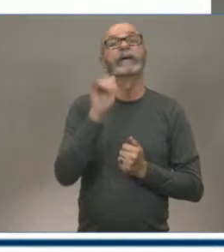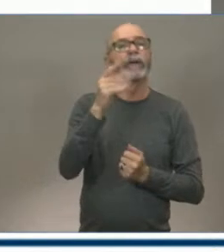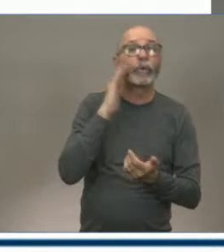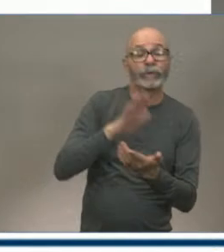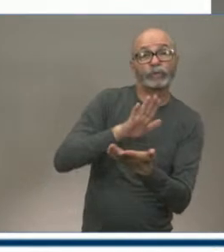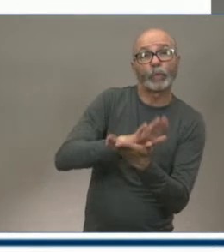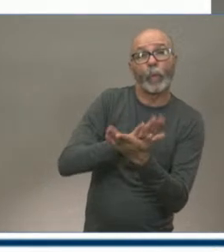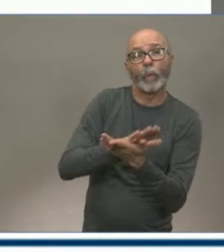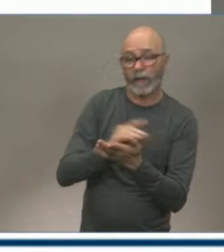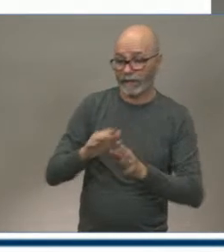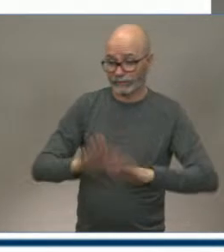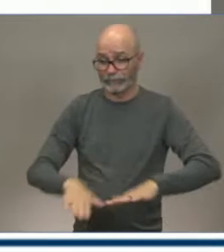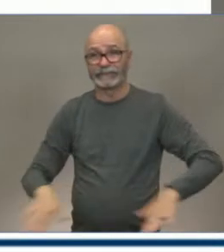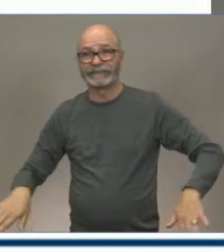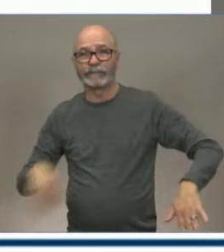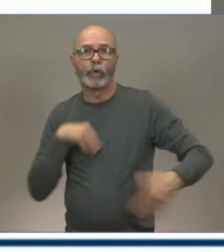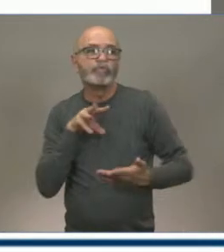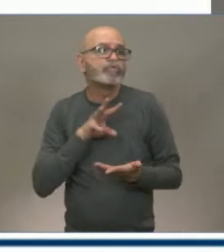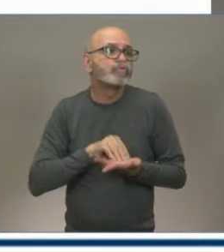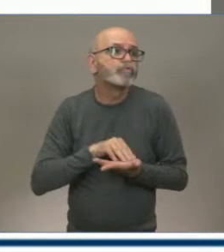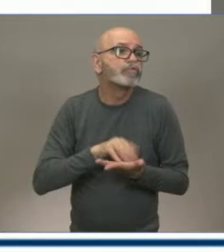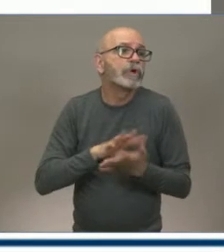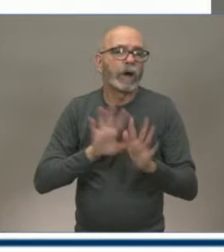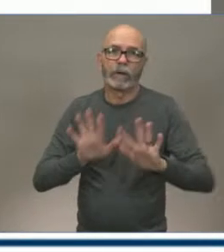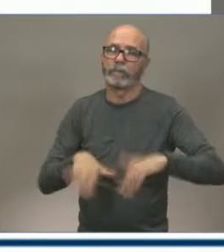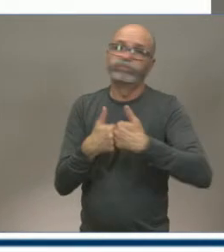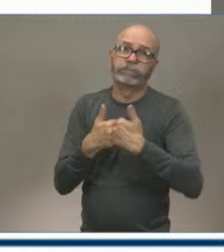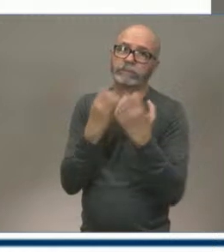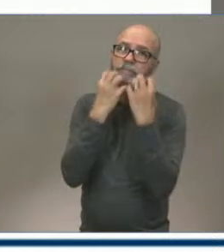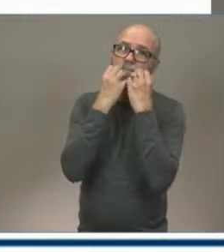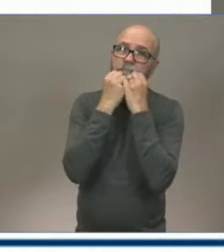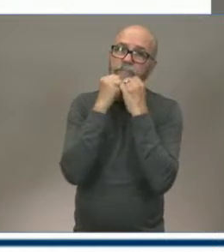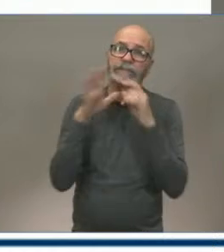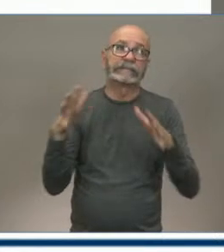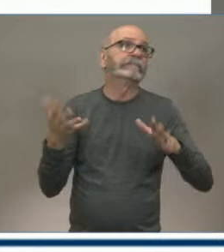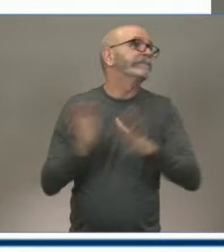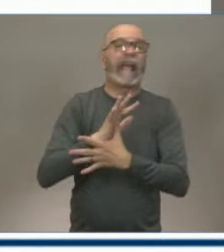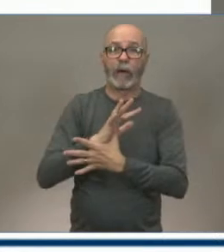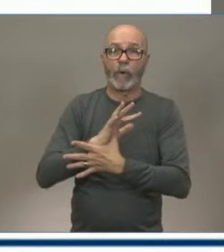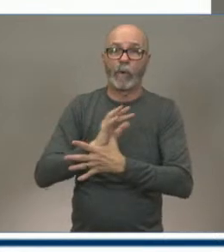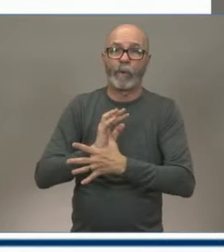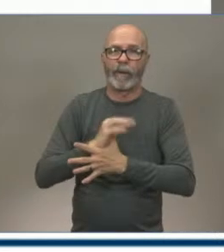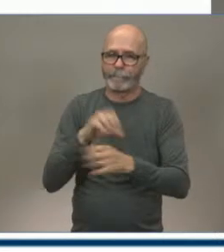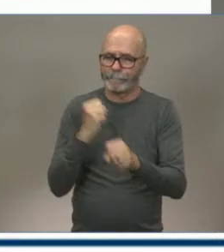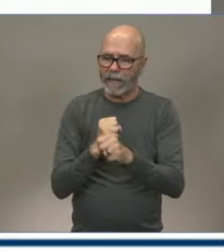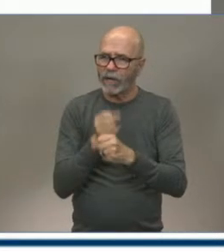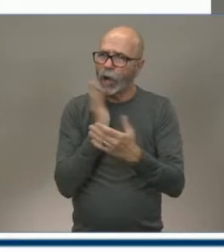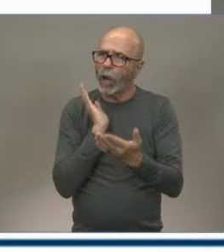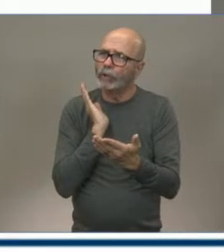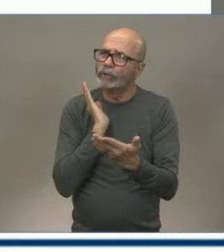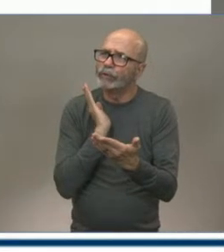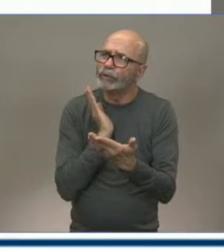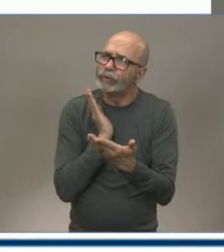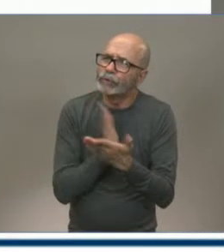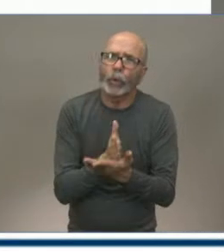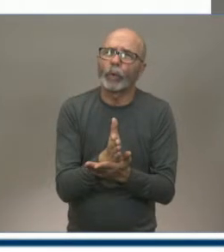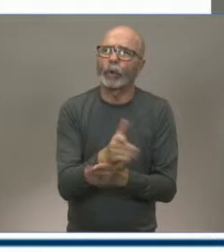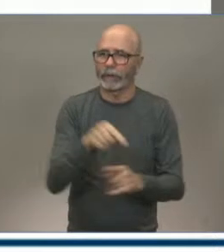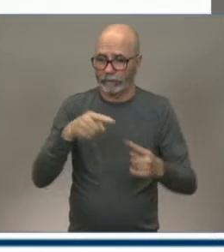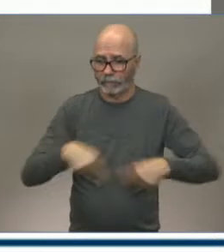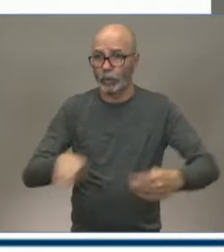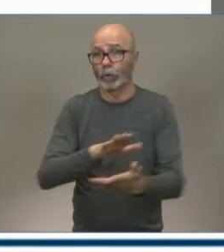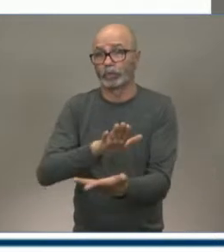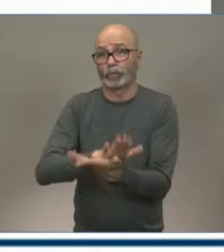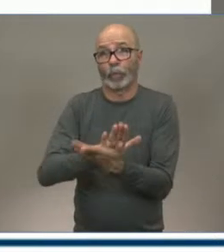to do that, we need to make sure that the communities around our schools are safe. As we said when we opened schools